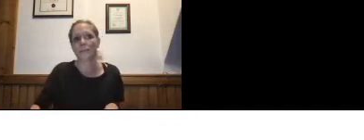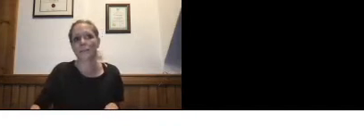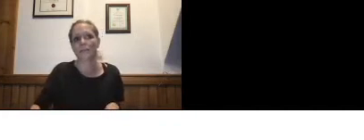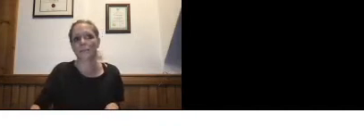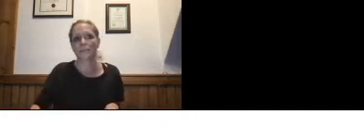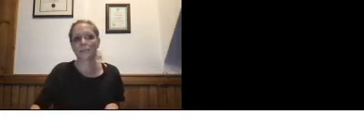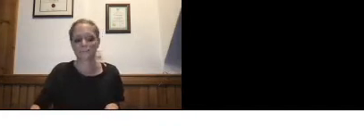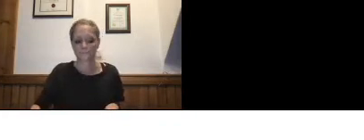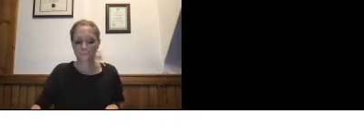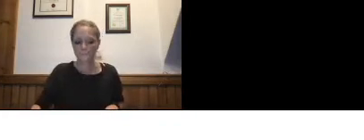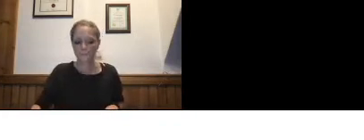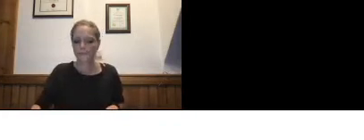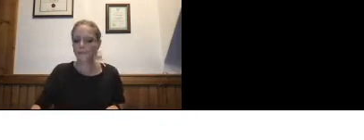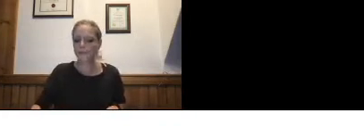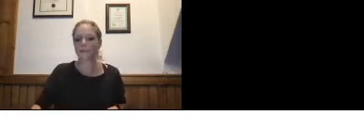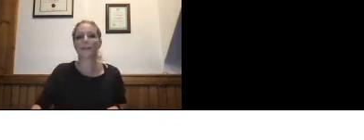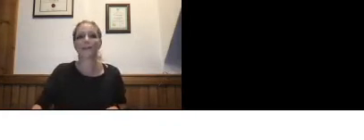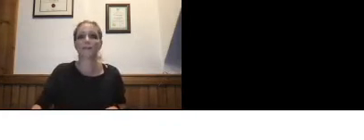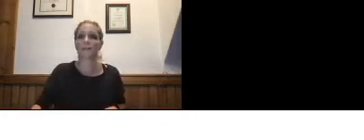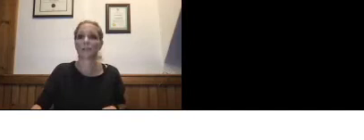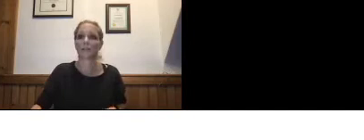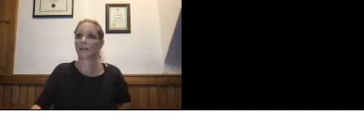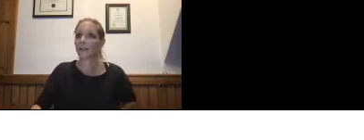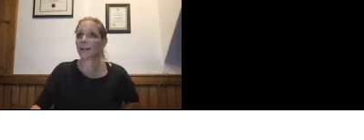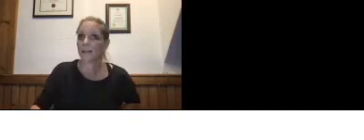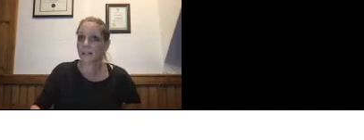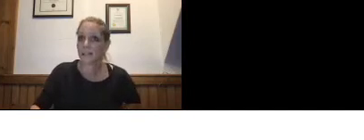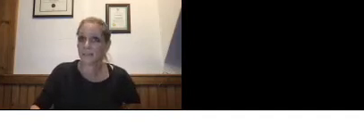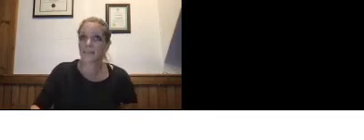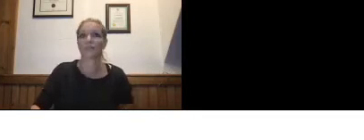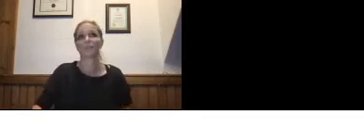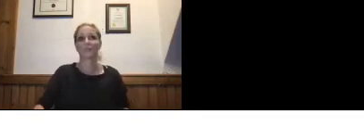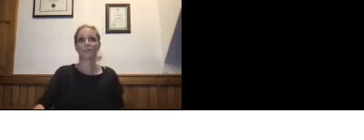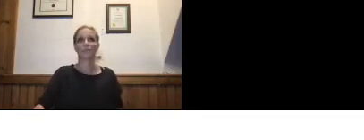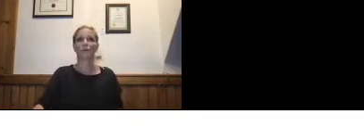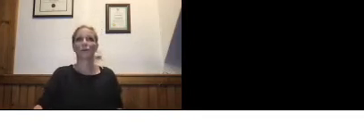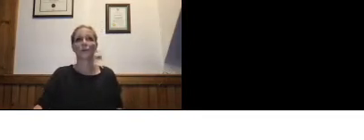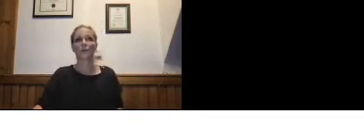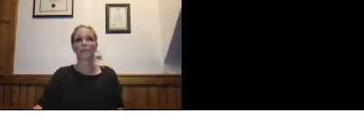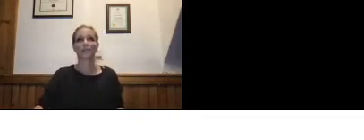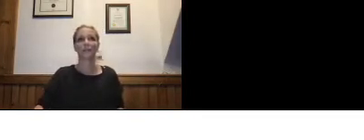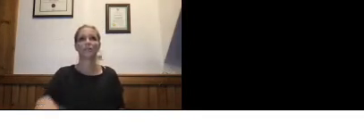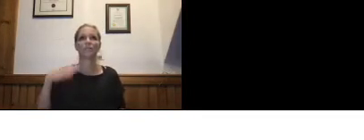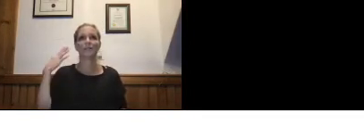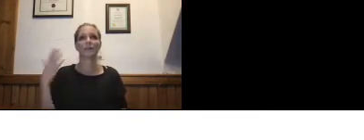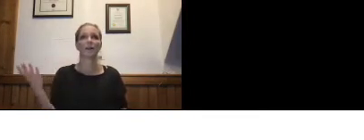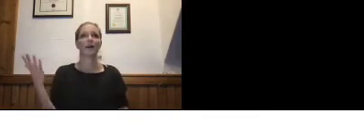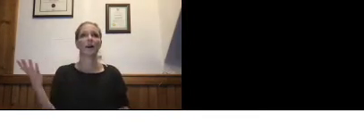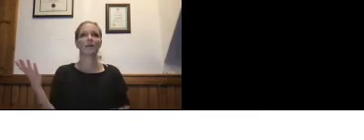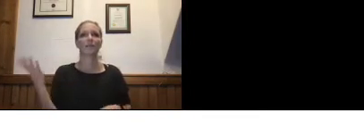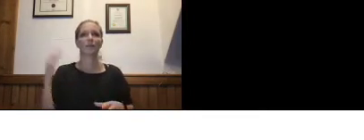I basically switched fields and started working in HD research. So that's when I